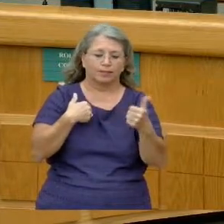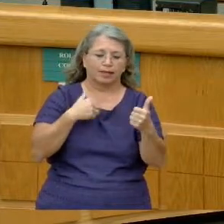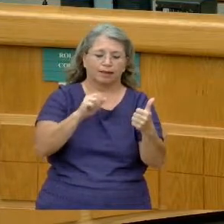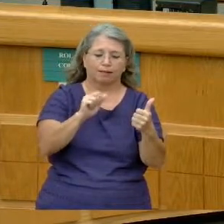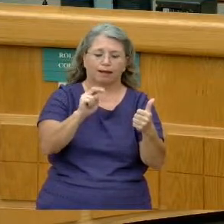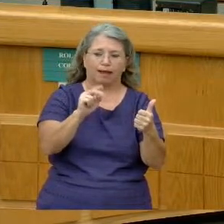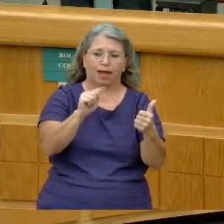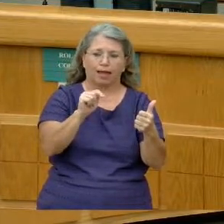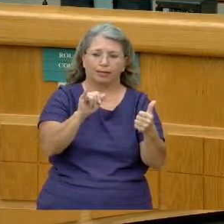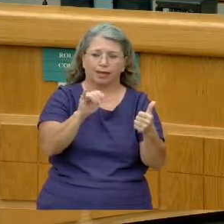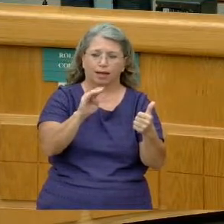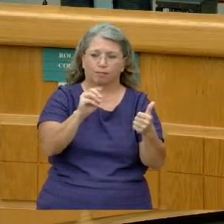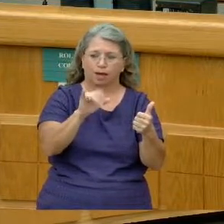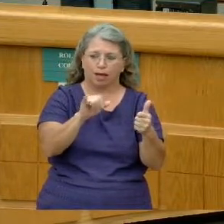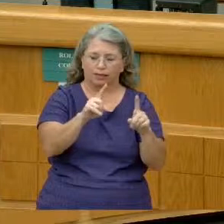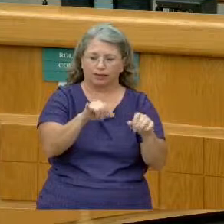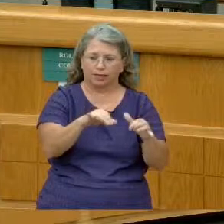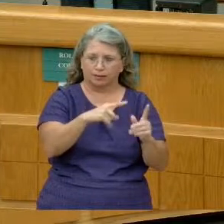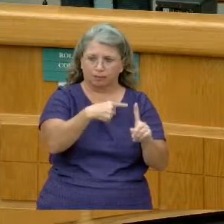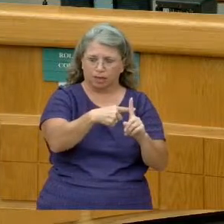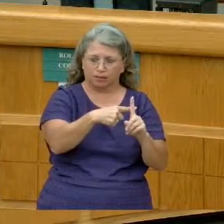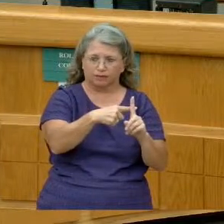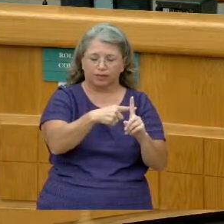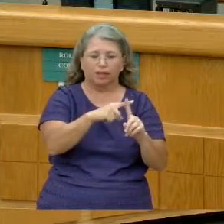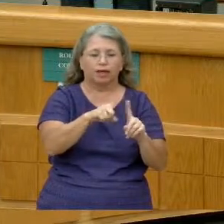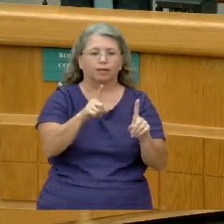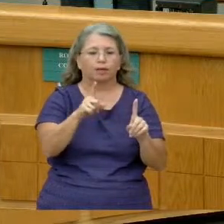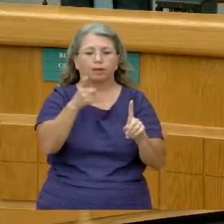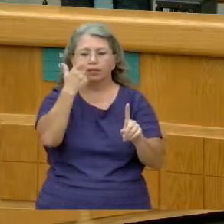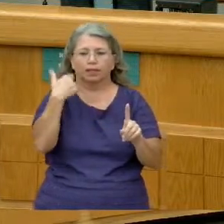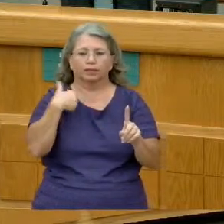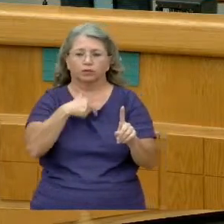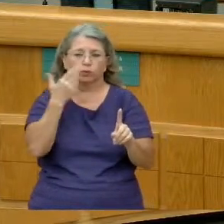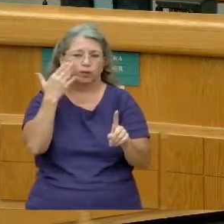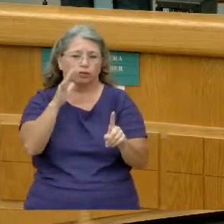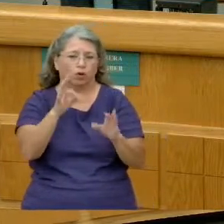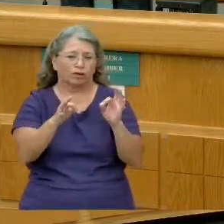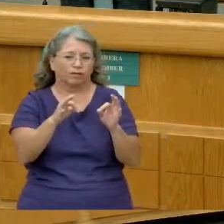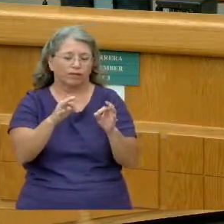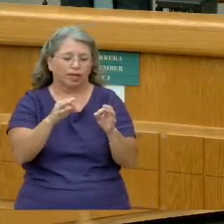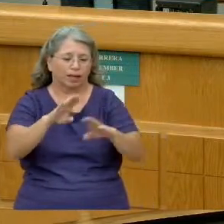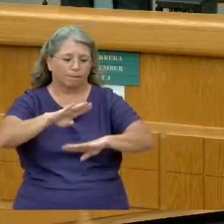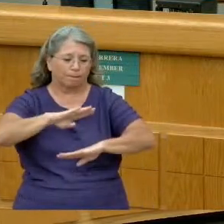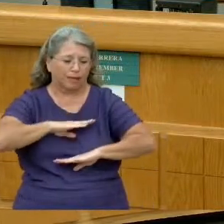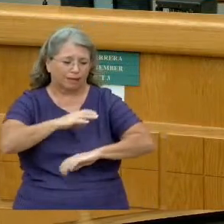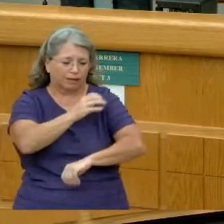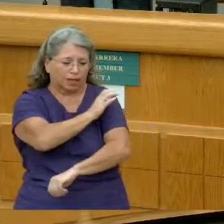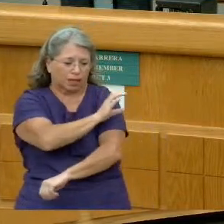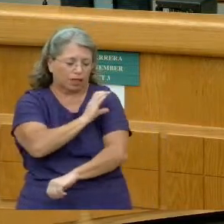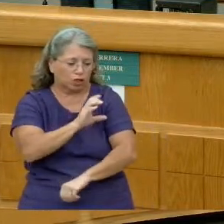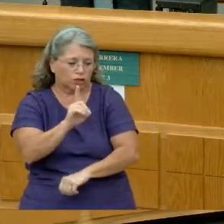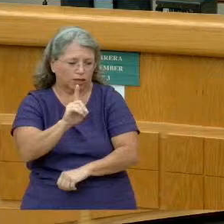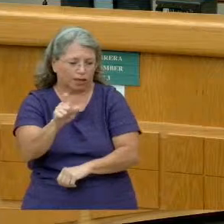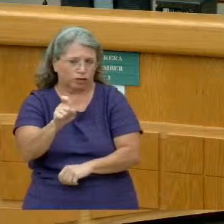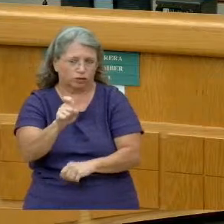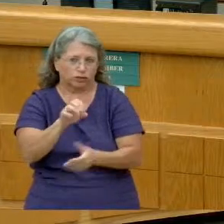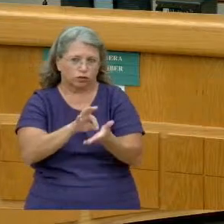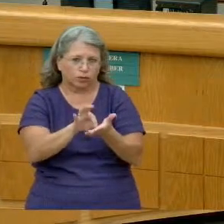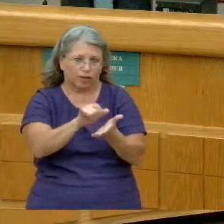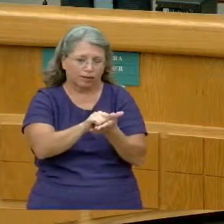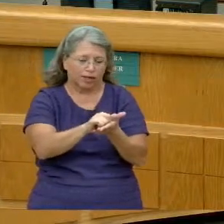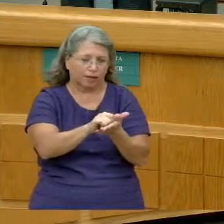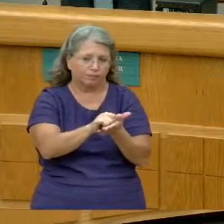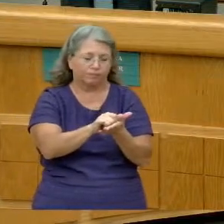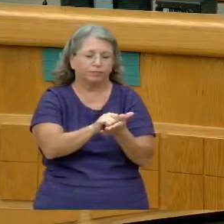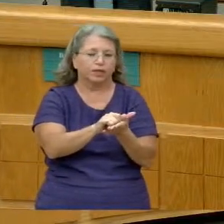because we don't know if they actually meet the clinical diagnosis to count it, we've taken those 10 and set them aside. They're still going to be